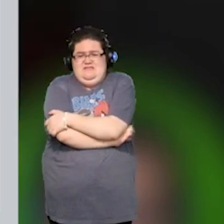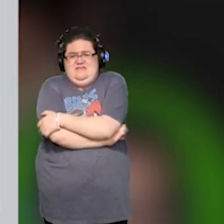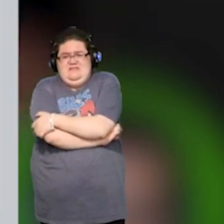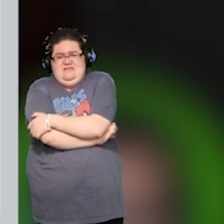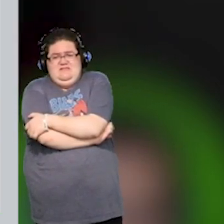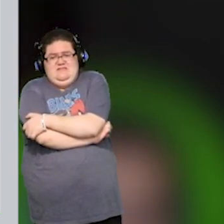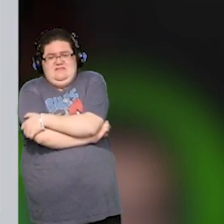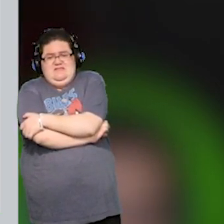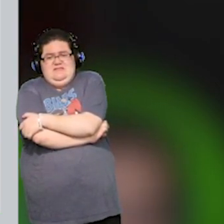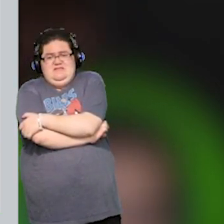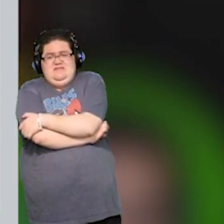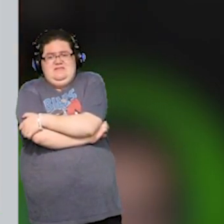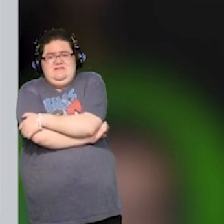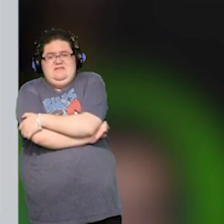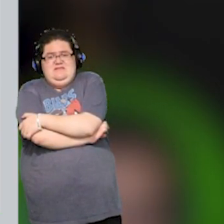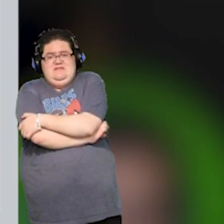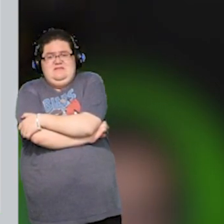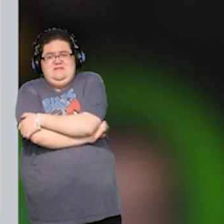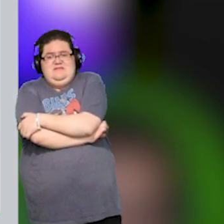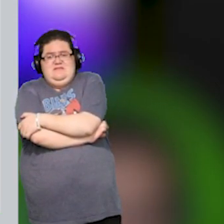Yeah, that's just his nose is broken.